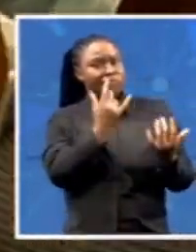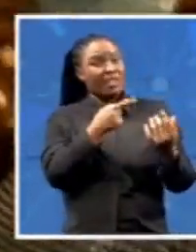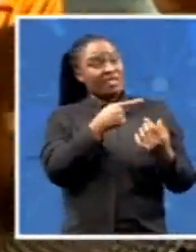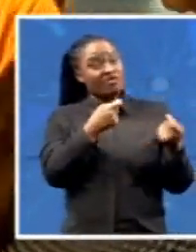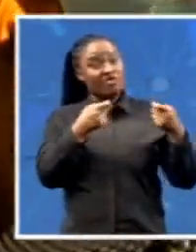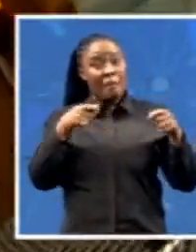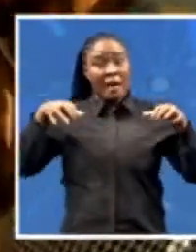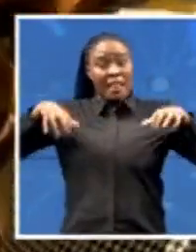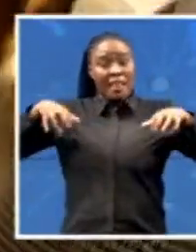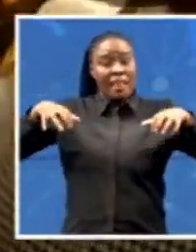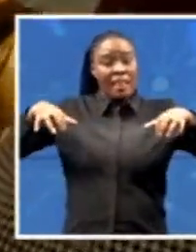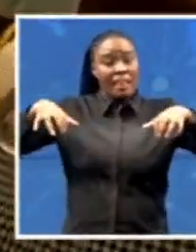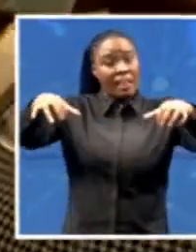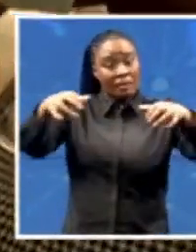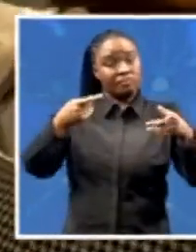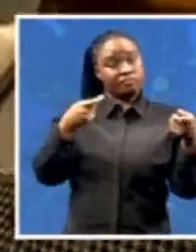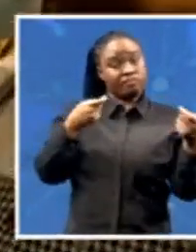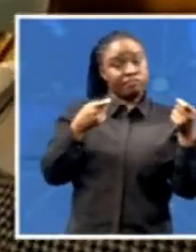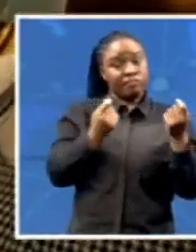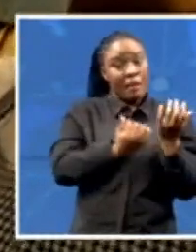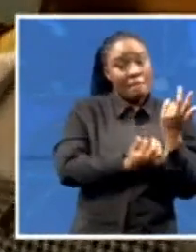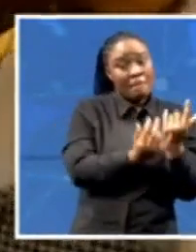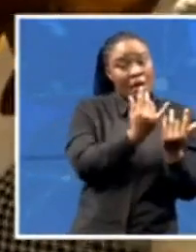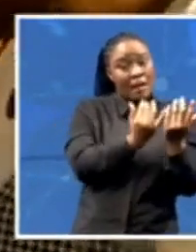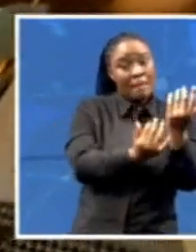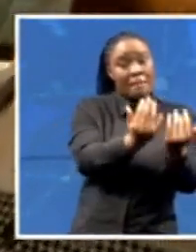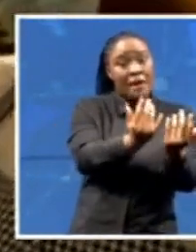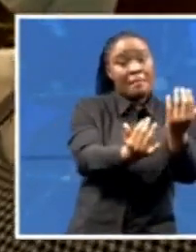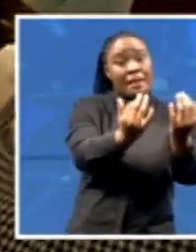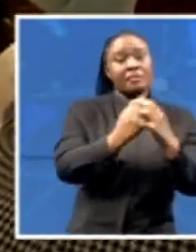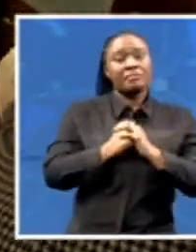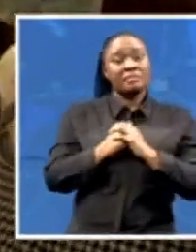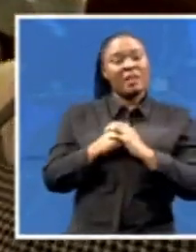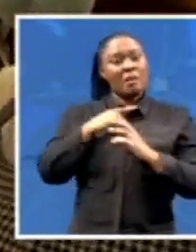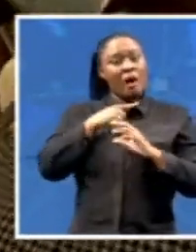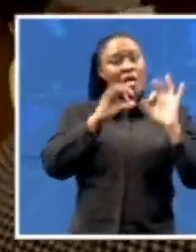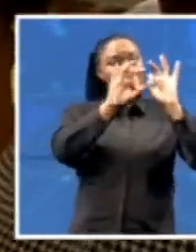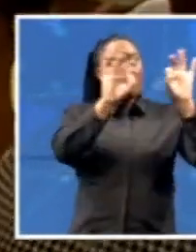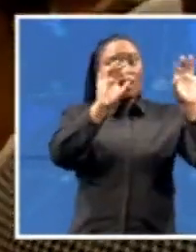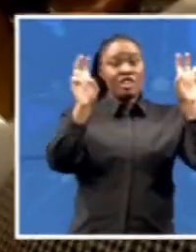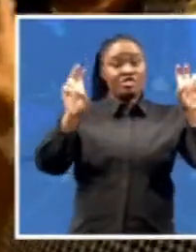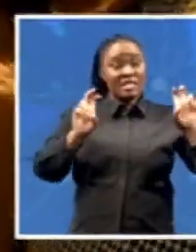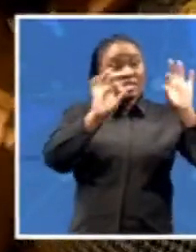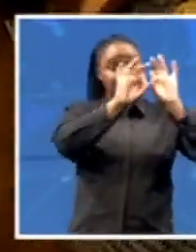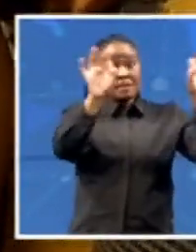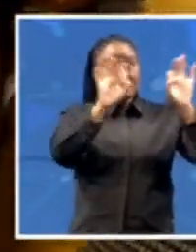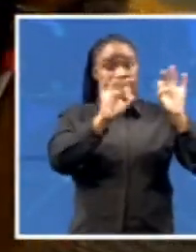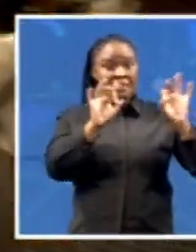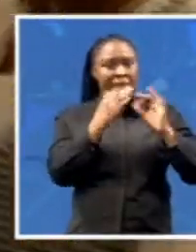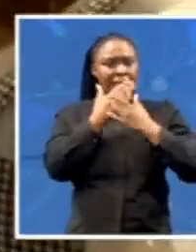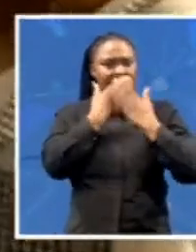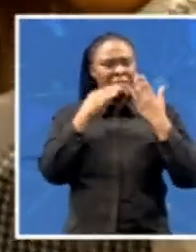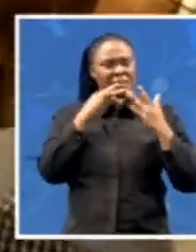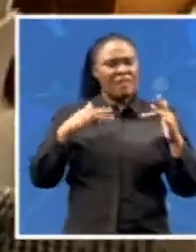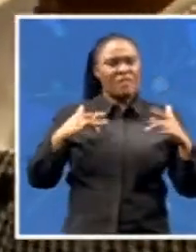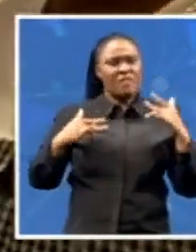cause of fire was illegal connection of electricity. Now that is an issue of concern for many, I would believe,